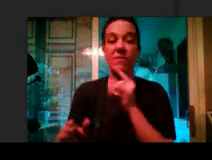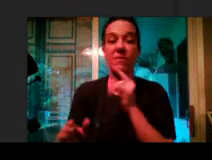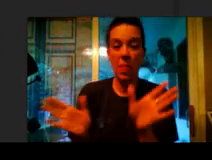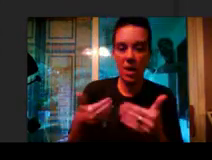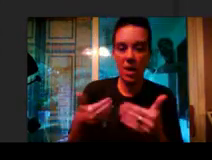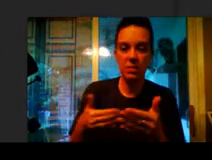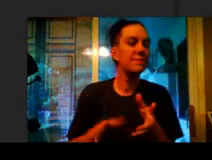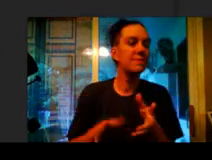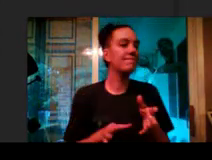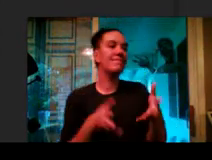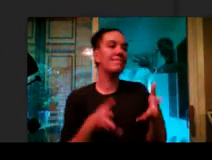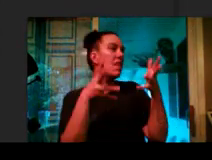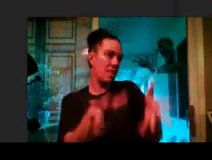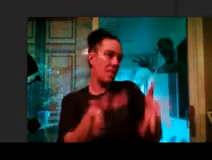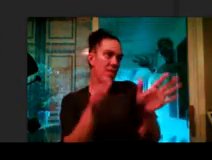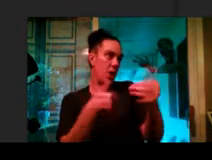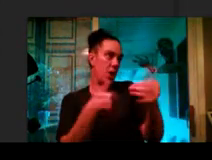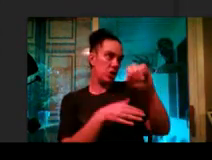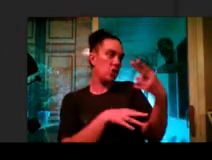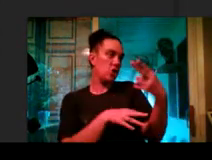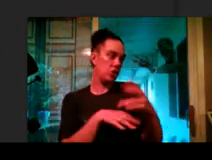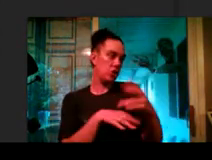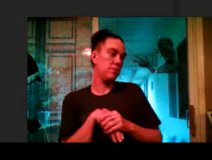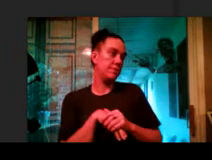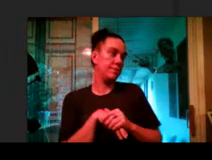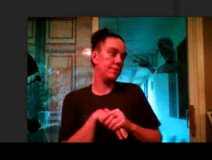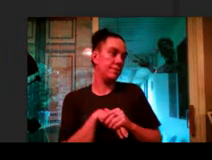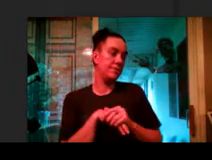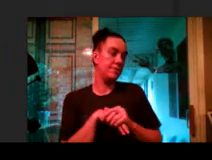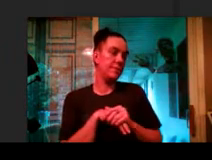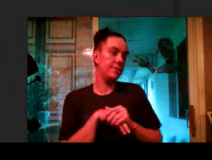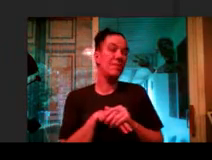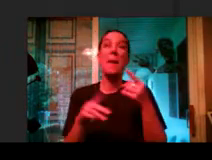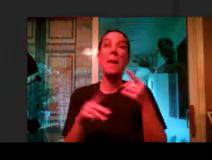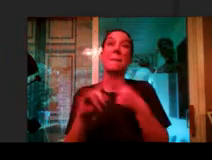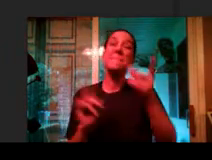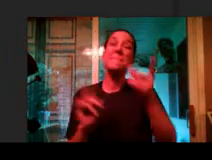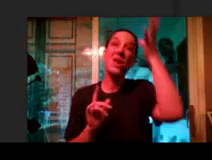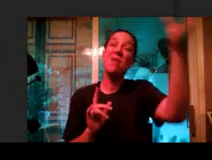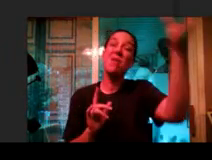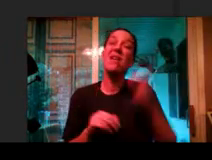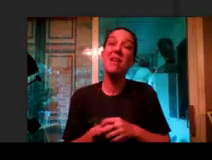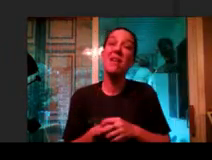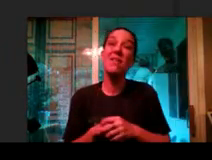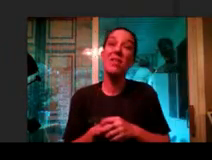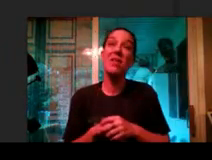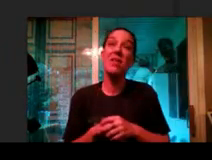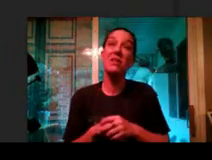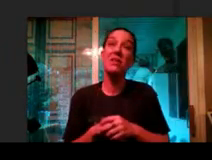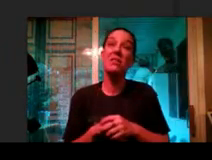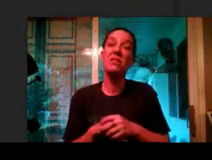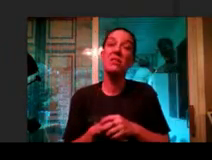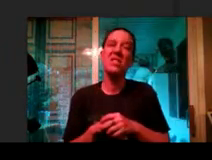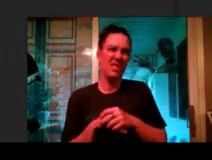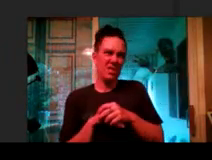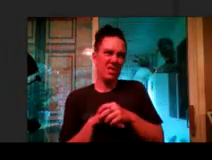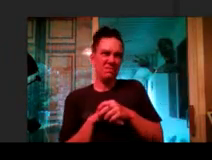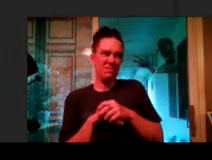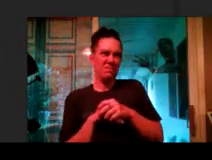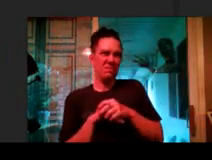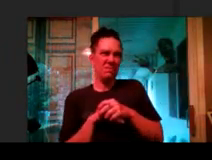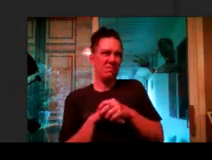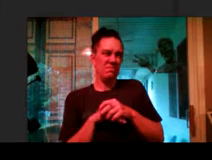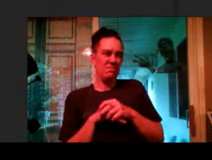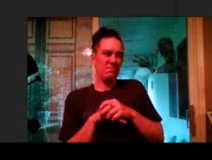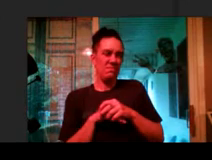Leave the box, Josh, said Principal Barkin. But grandfather, Principal Barkin winced.